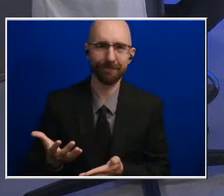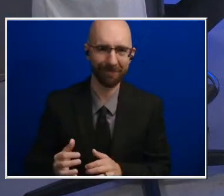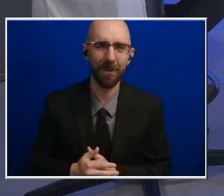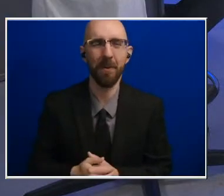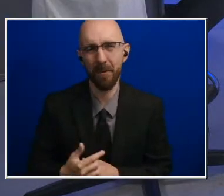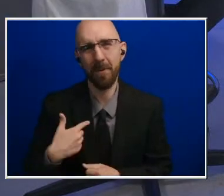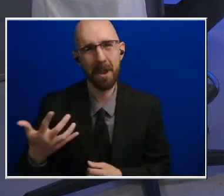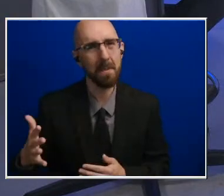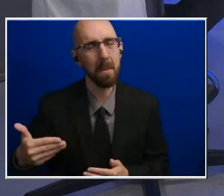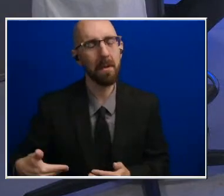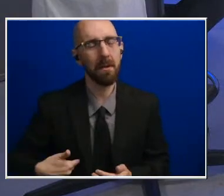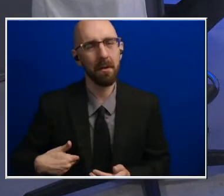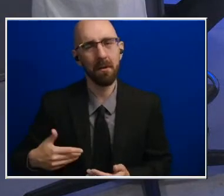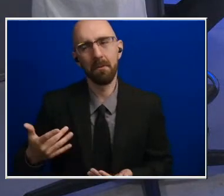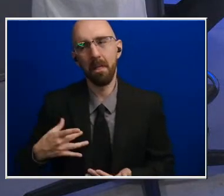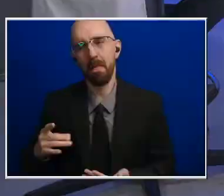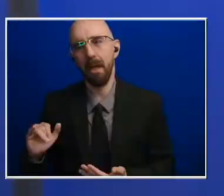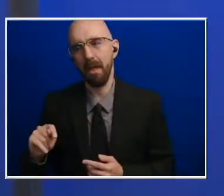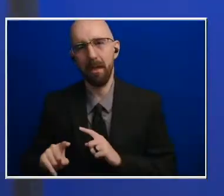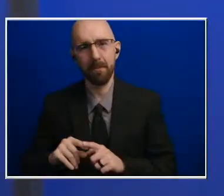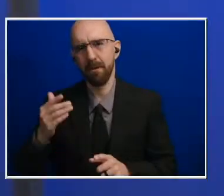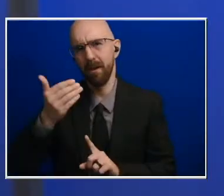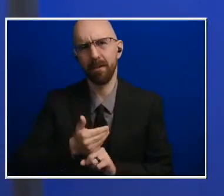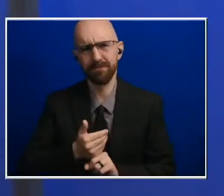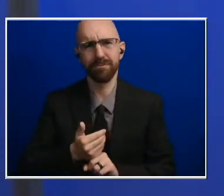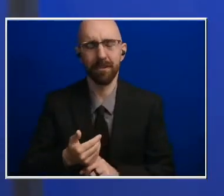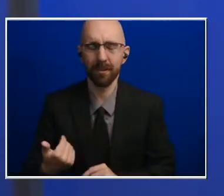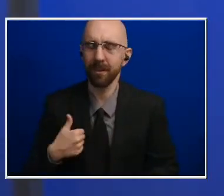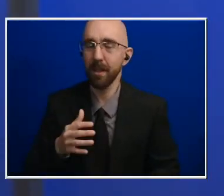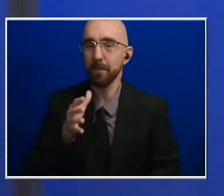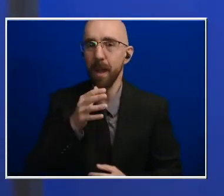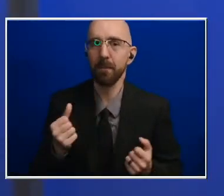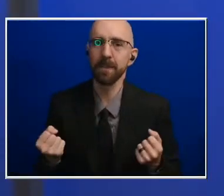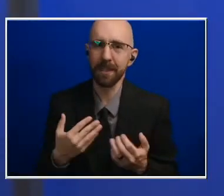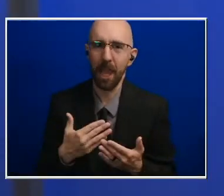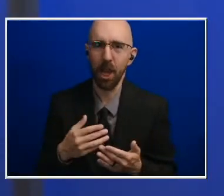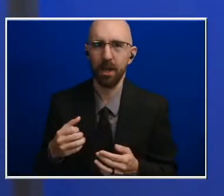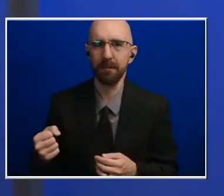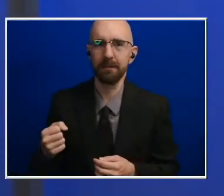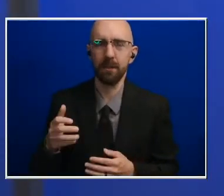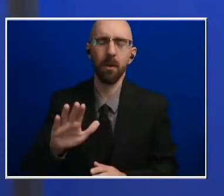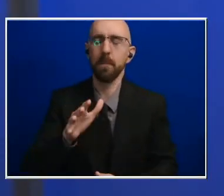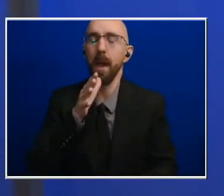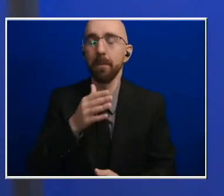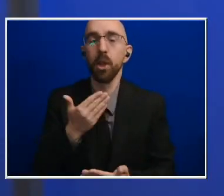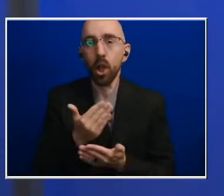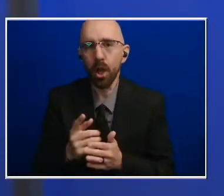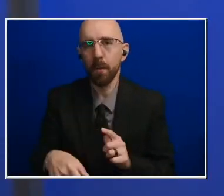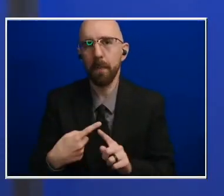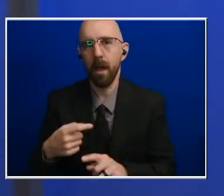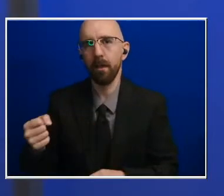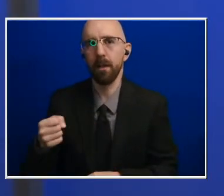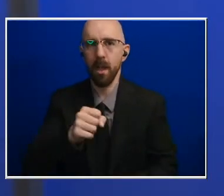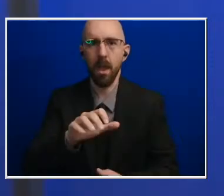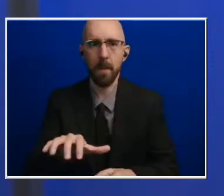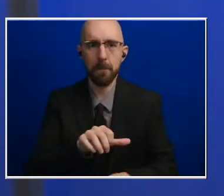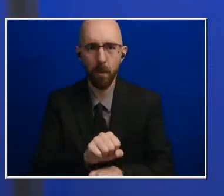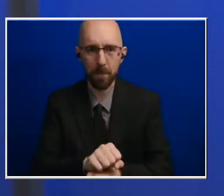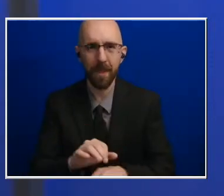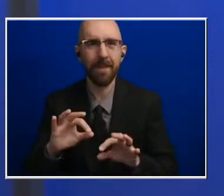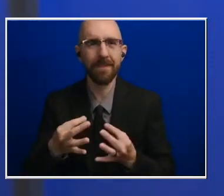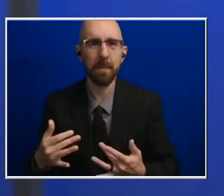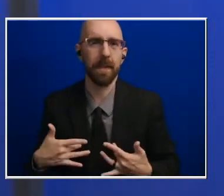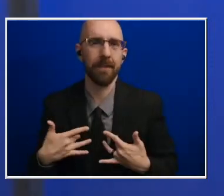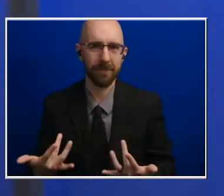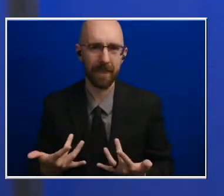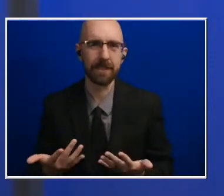Yeah. And my mom's good about getting me to appointments and stuff too, and taking me to family events, and